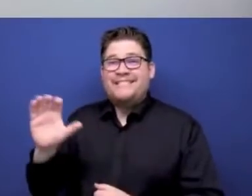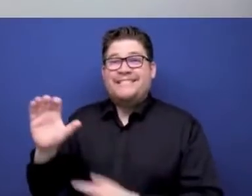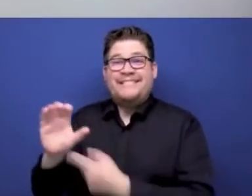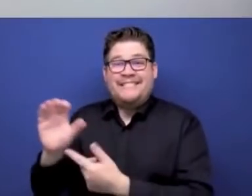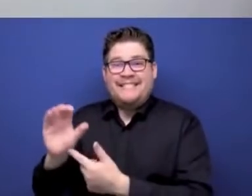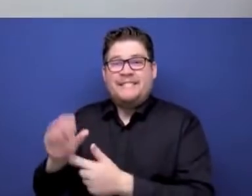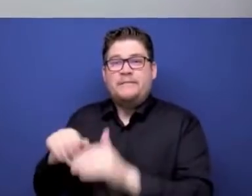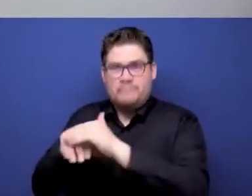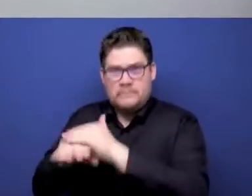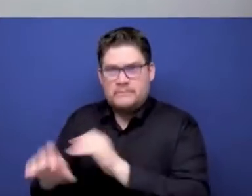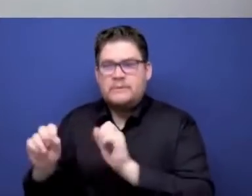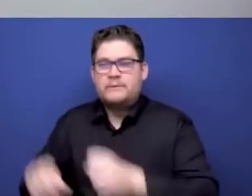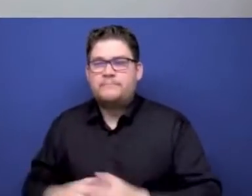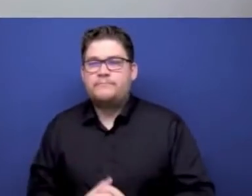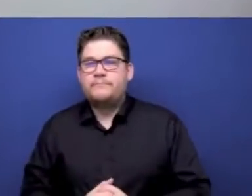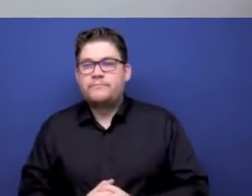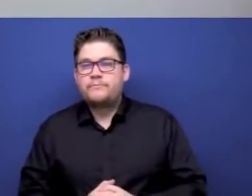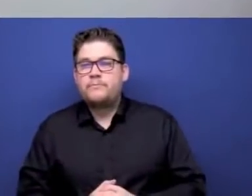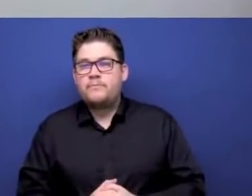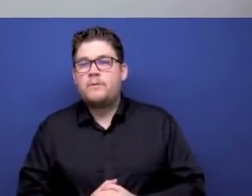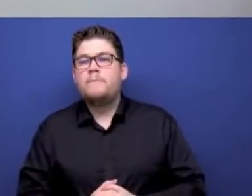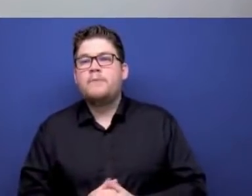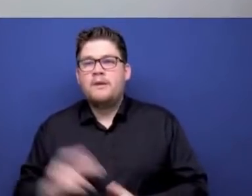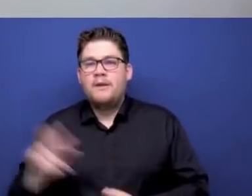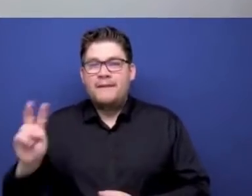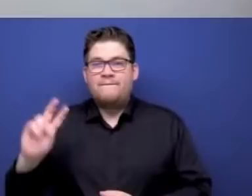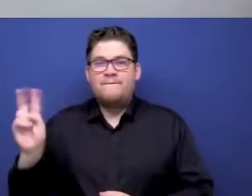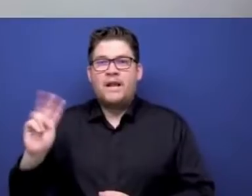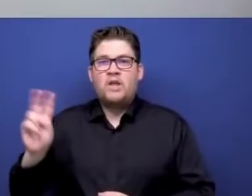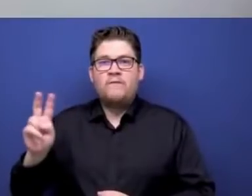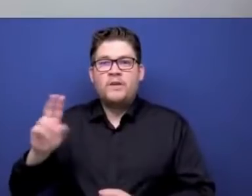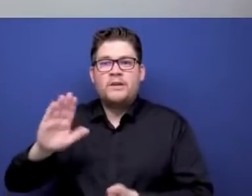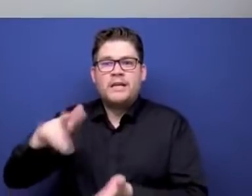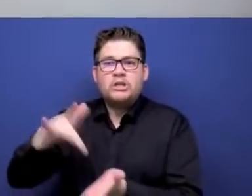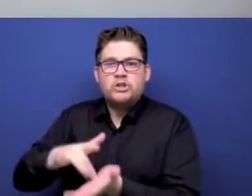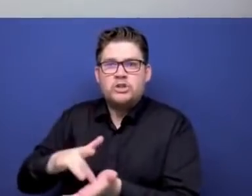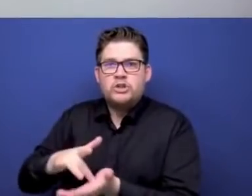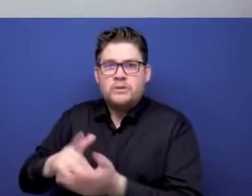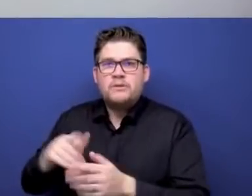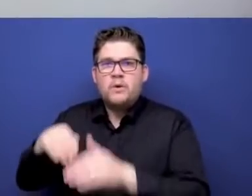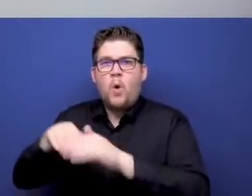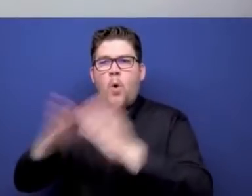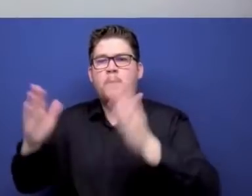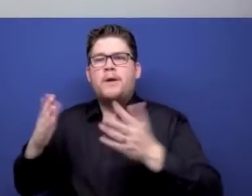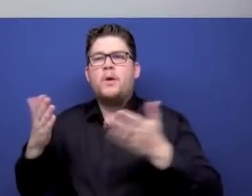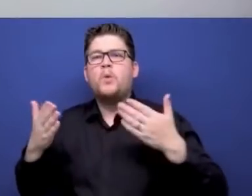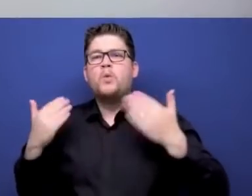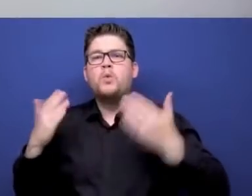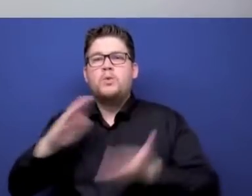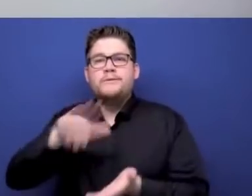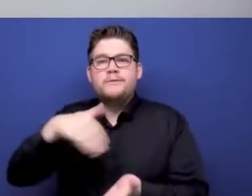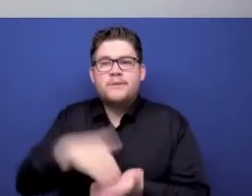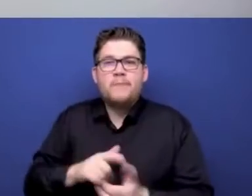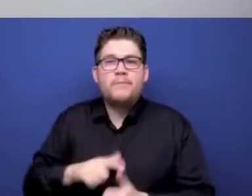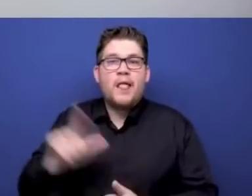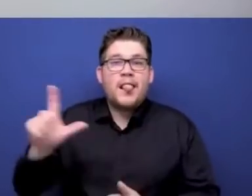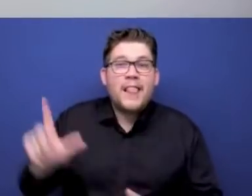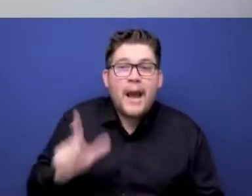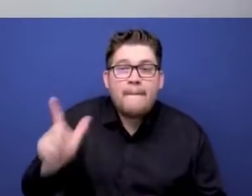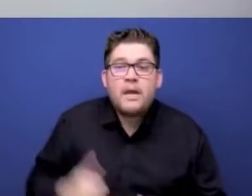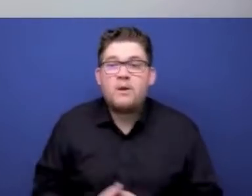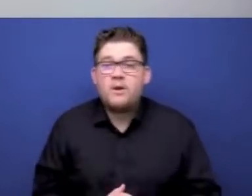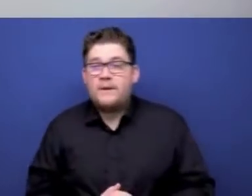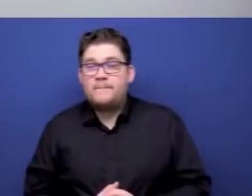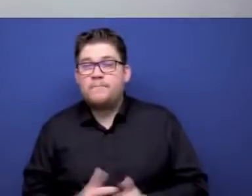opening up cooling places. But you can also go to libraries. You can go to the malls, and where there